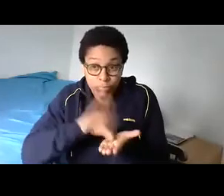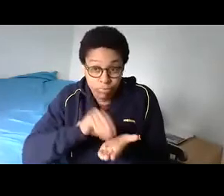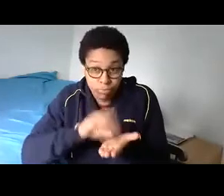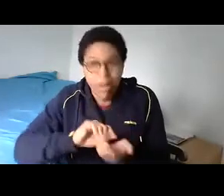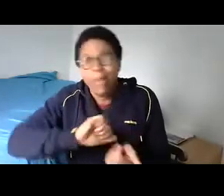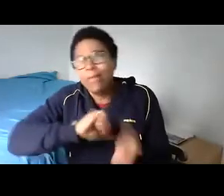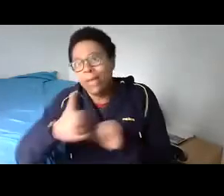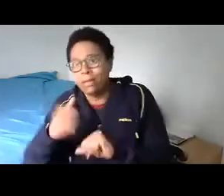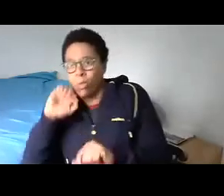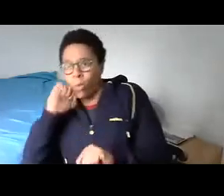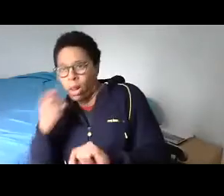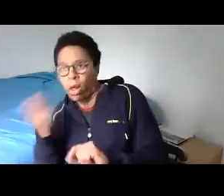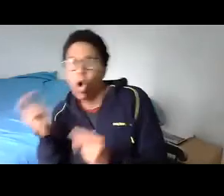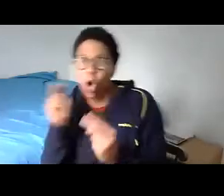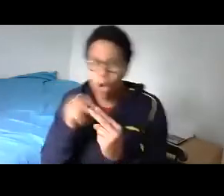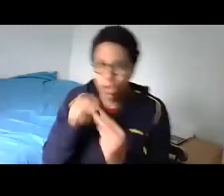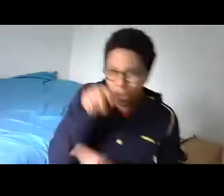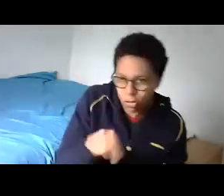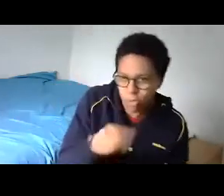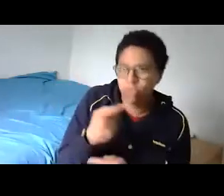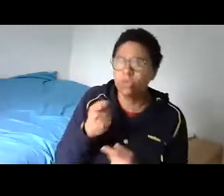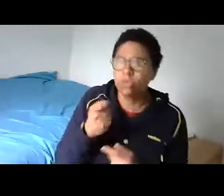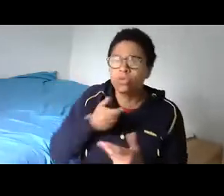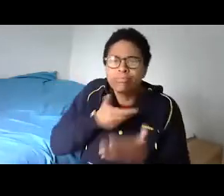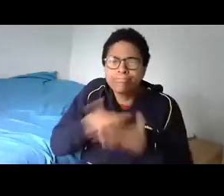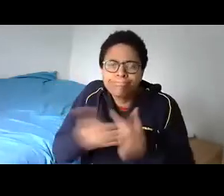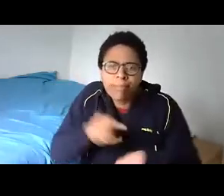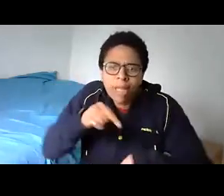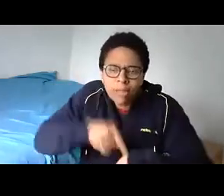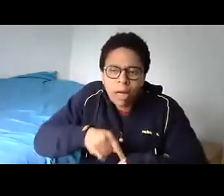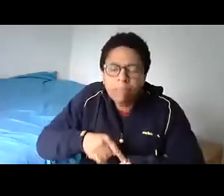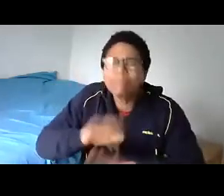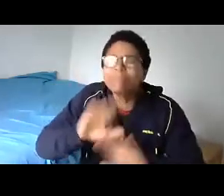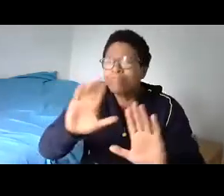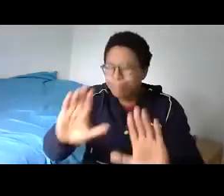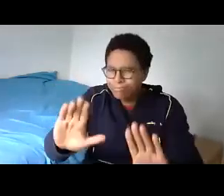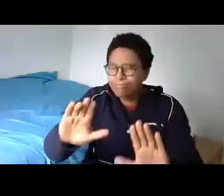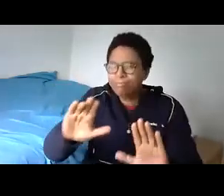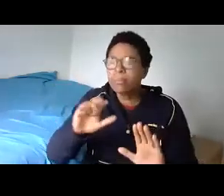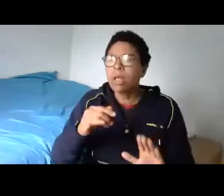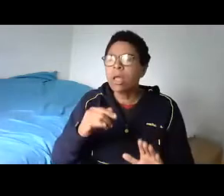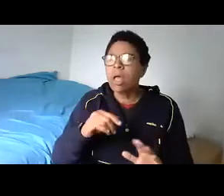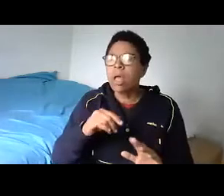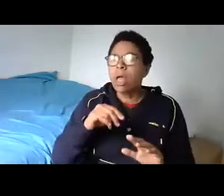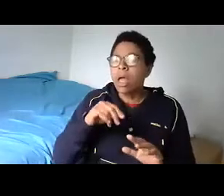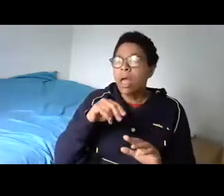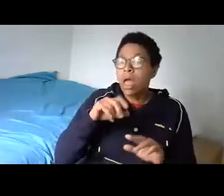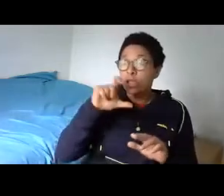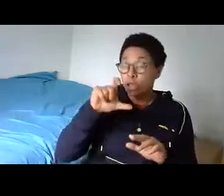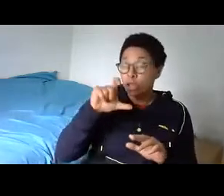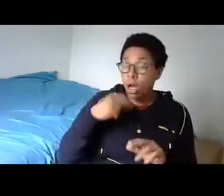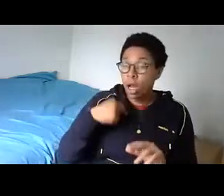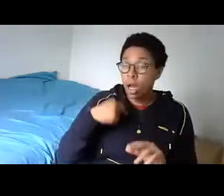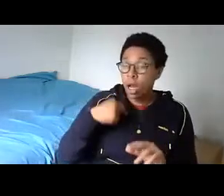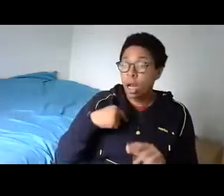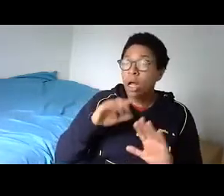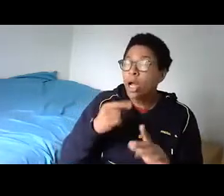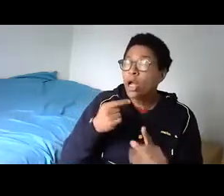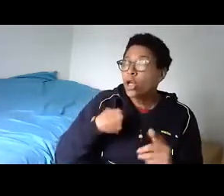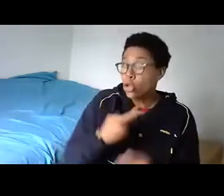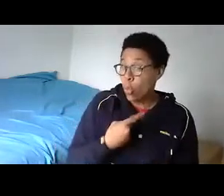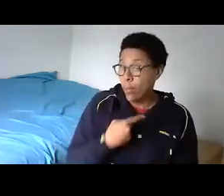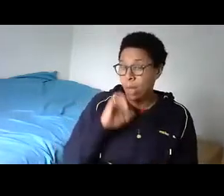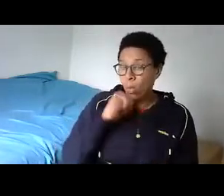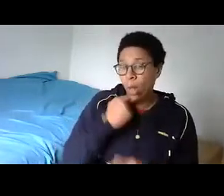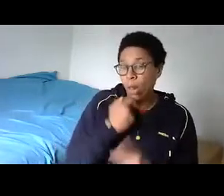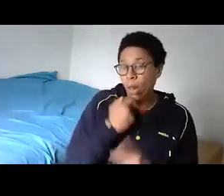you, Chantal. I'll give you a call and we can speak about it in a bit more detail. Okay, done. Thank you. Okay,